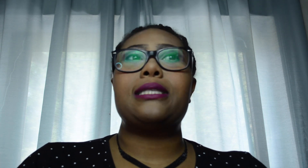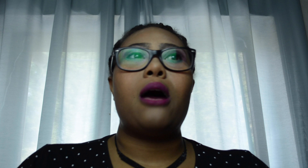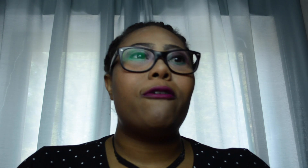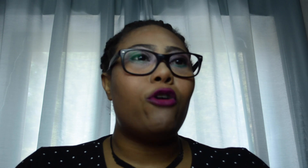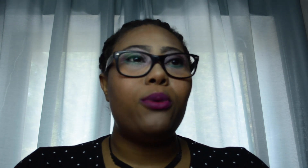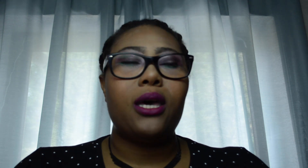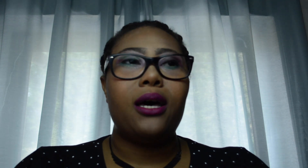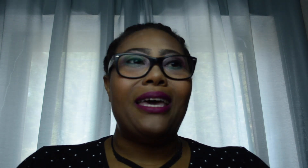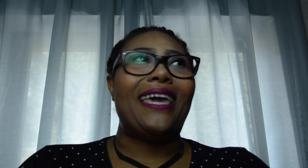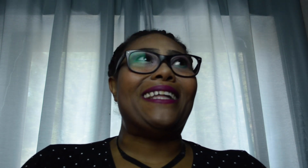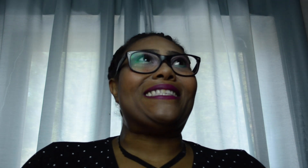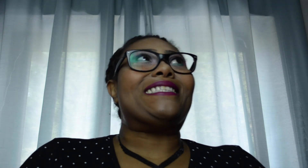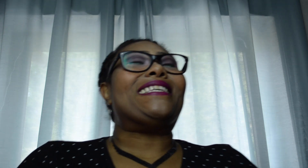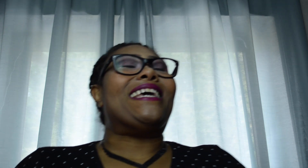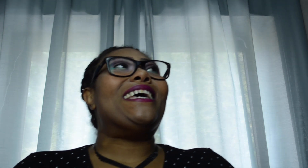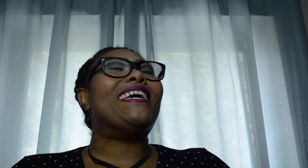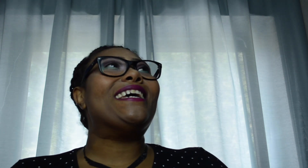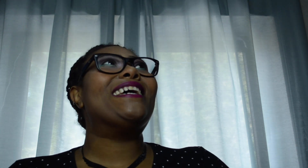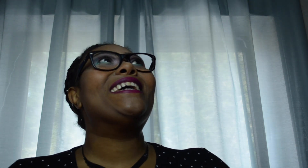overt Islamophobia.